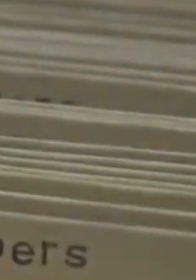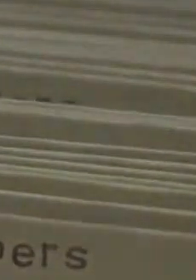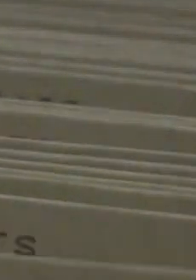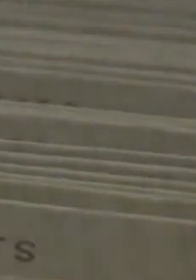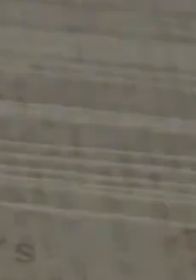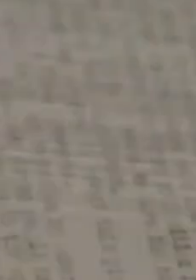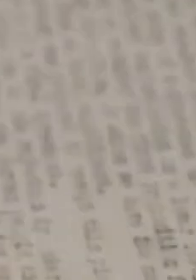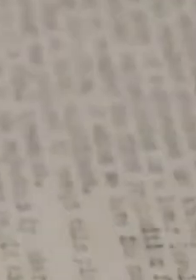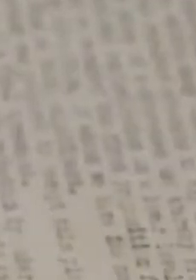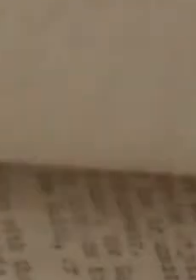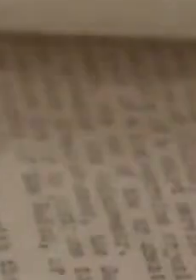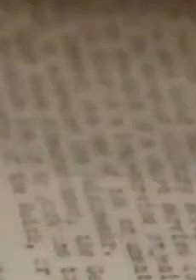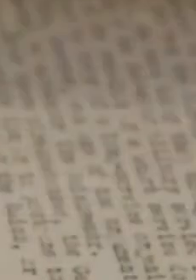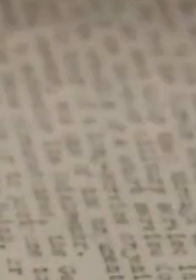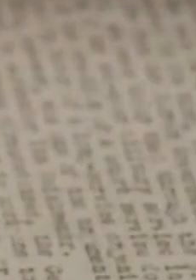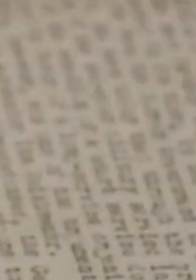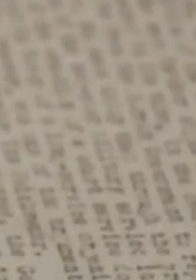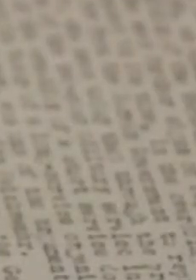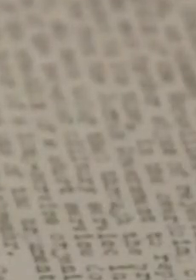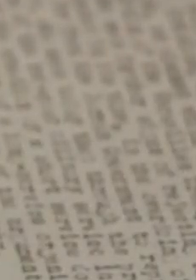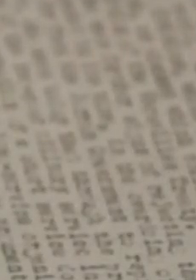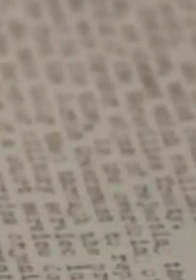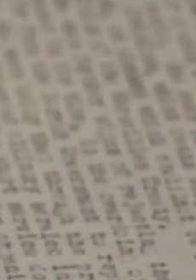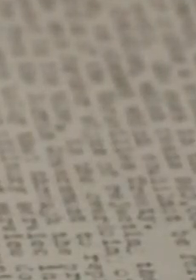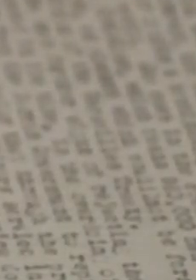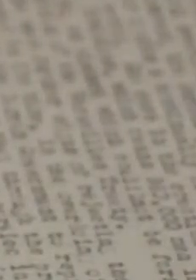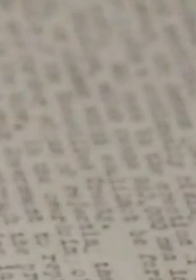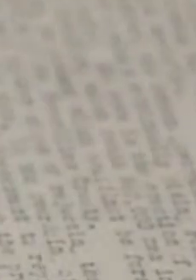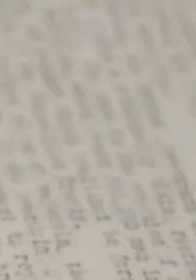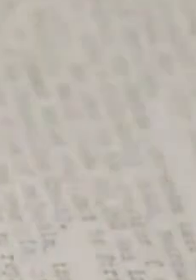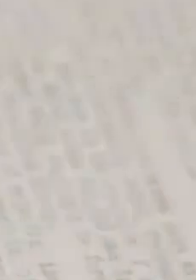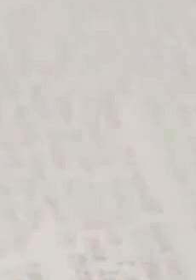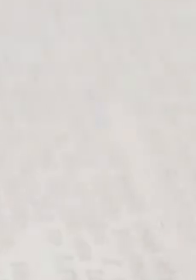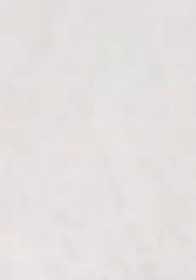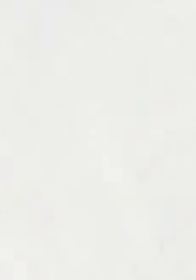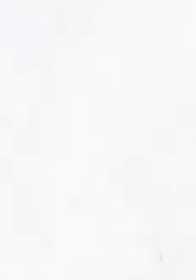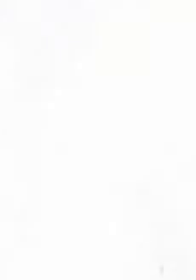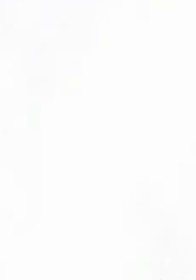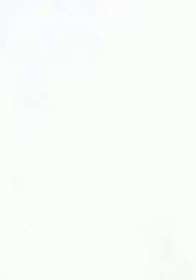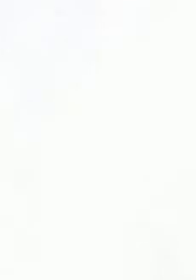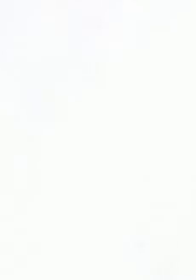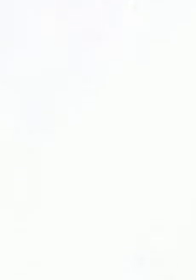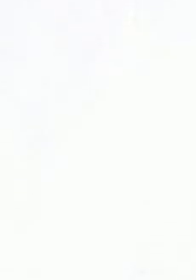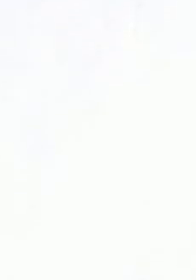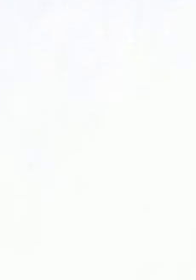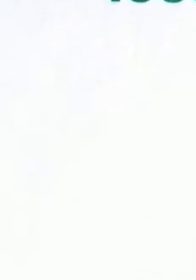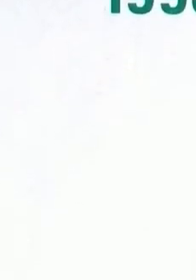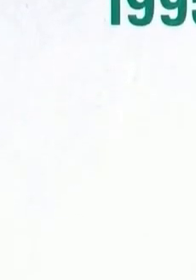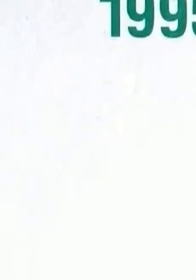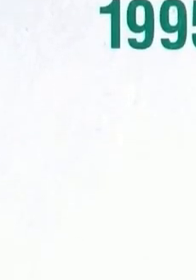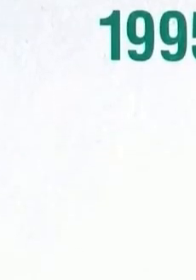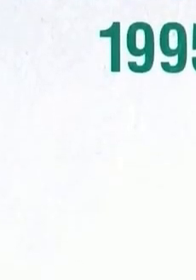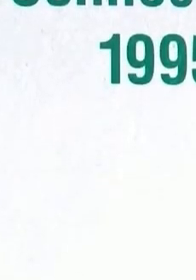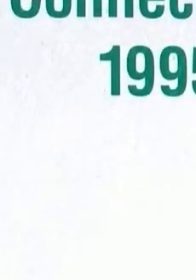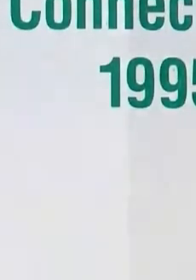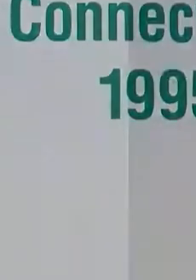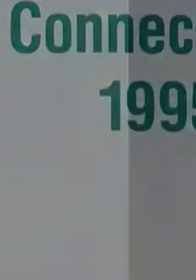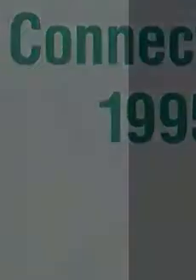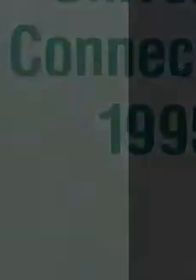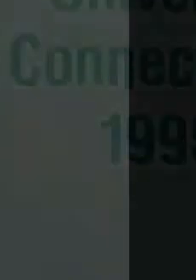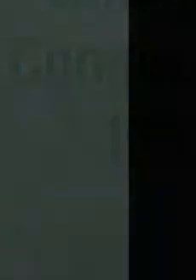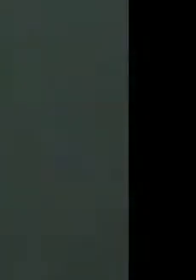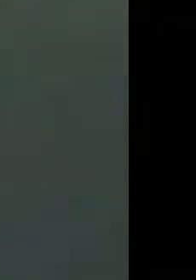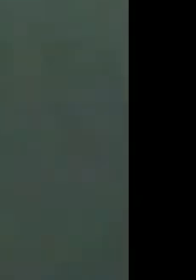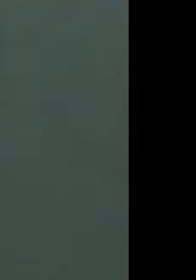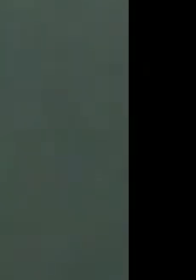humanity. The dedication of the Dodd Center kicked off the Dodd Human Rights Year, featuring conferences, workshops, and